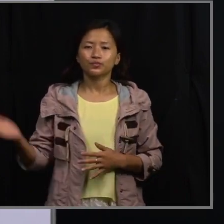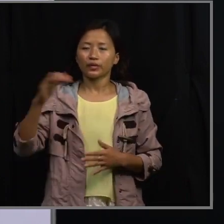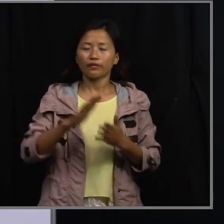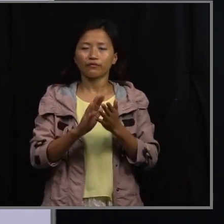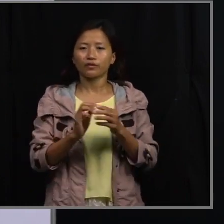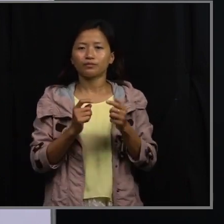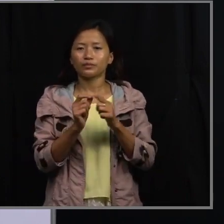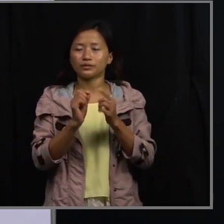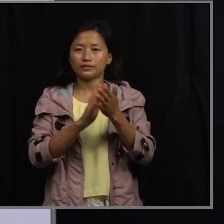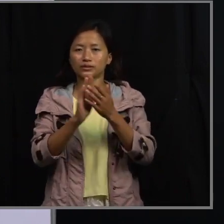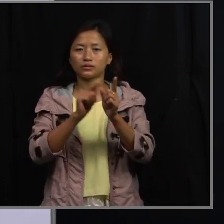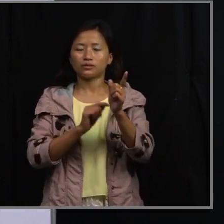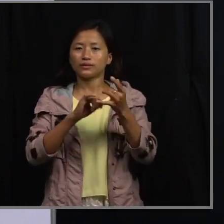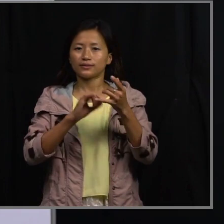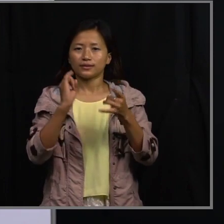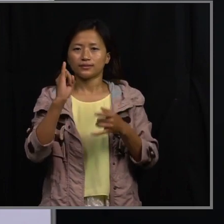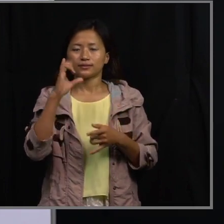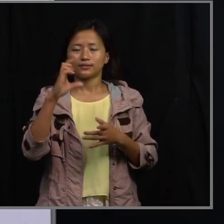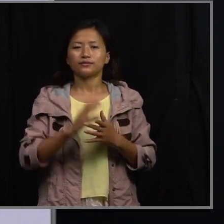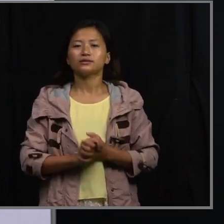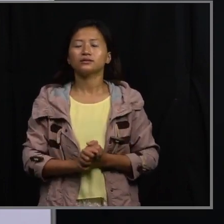right? From physics,